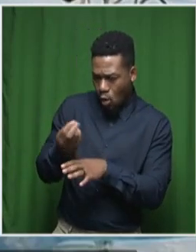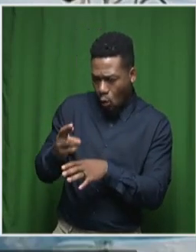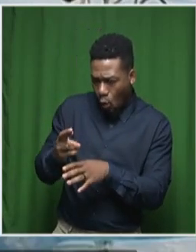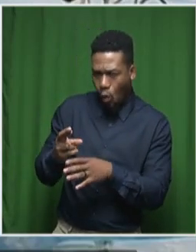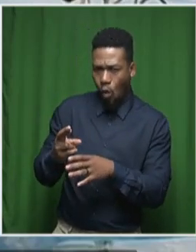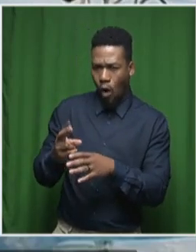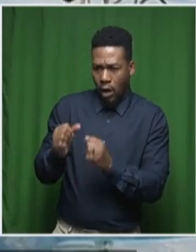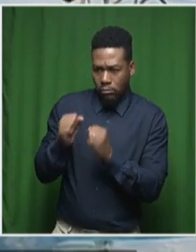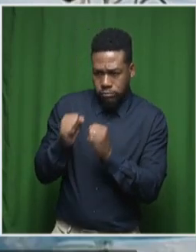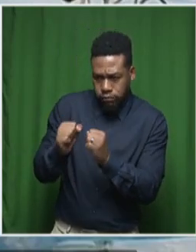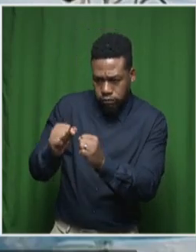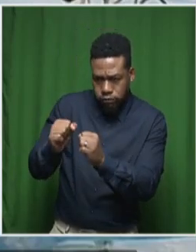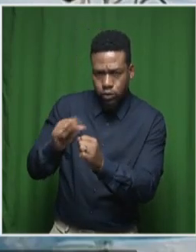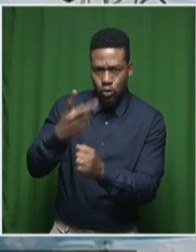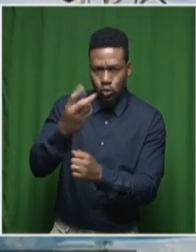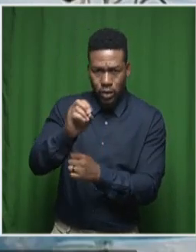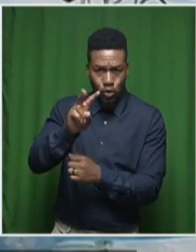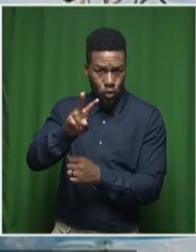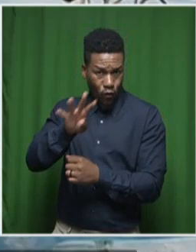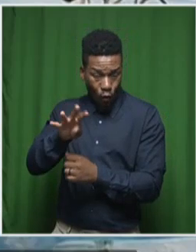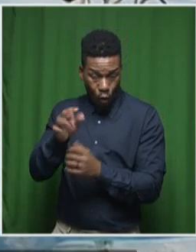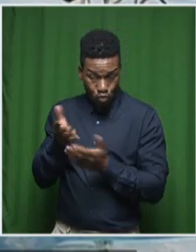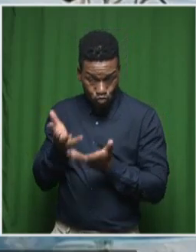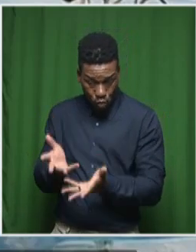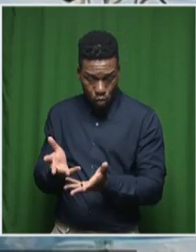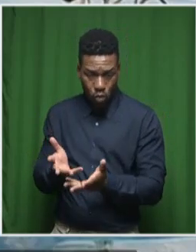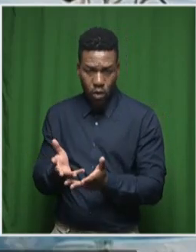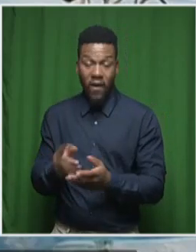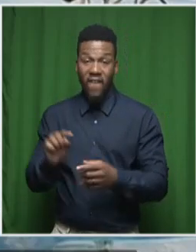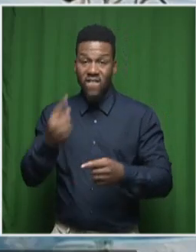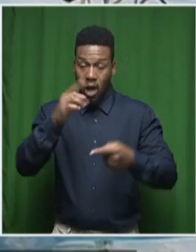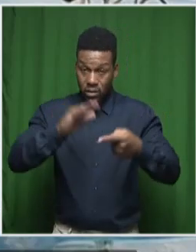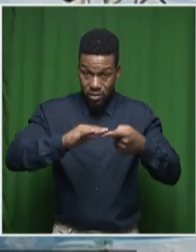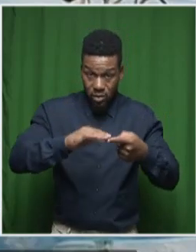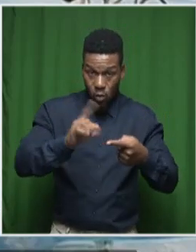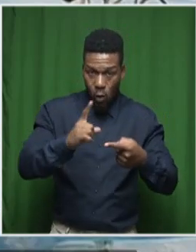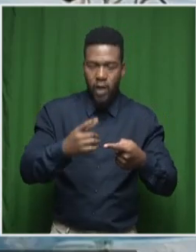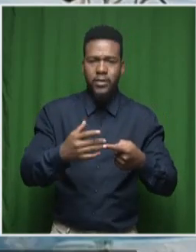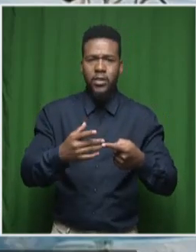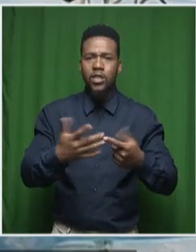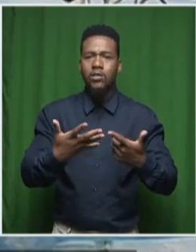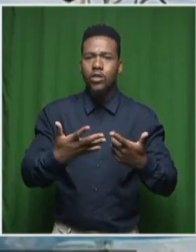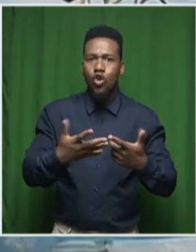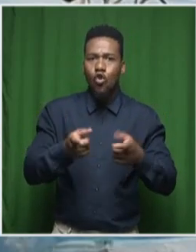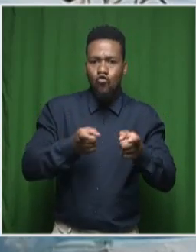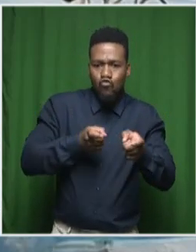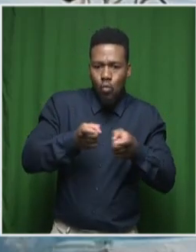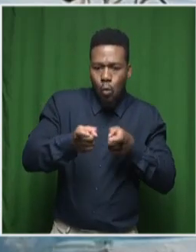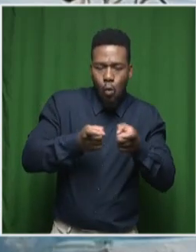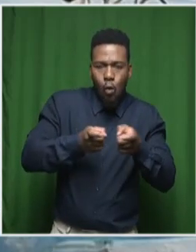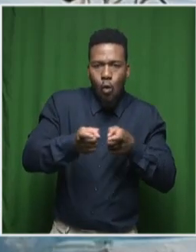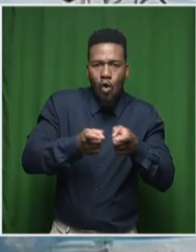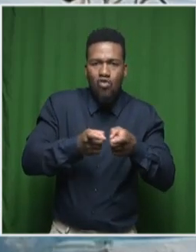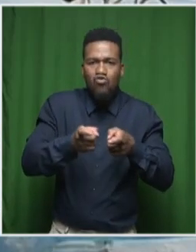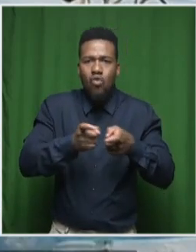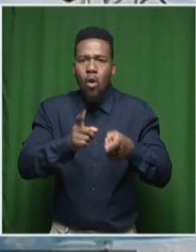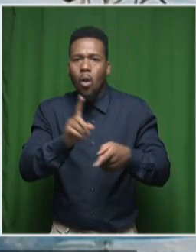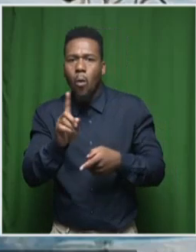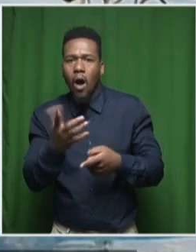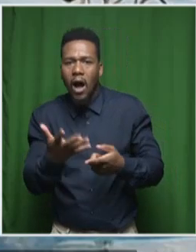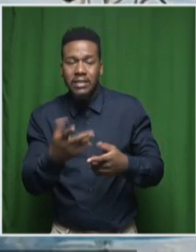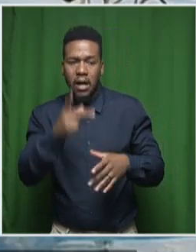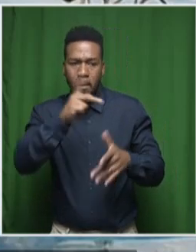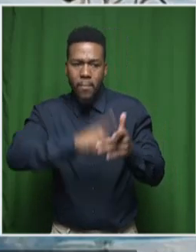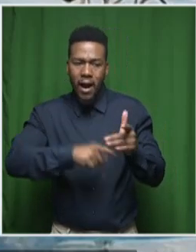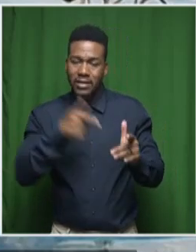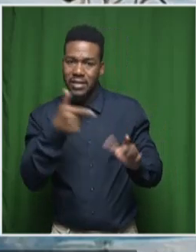when it comes to 2024. The first is, what are the drivers that affect the price of Brent crude